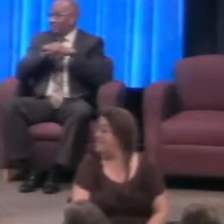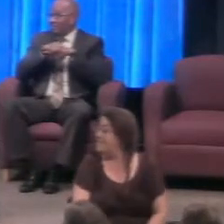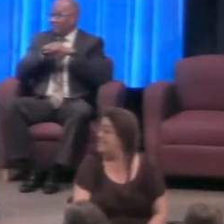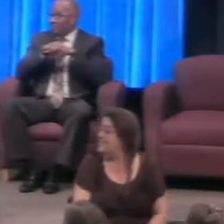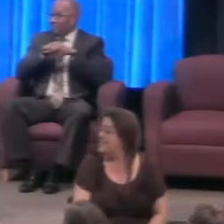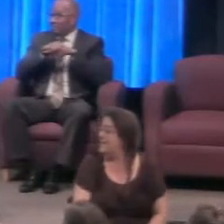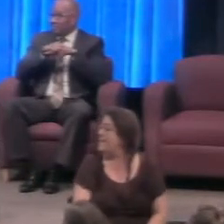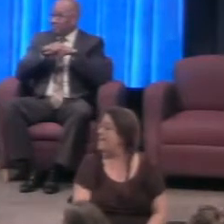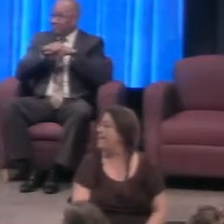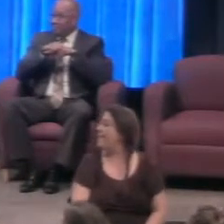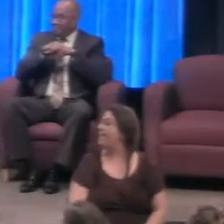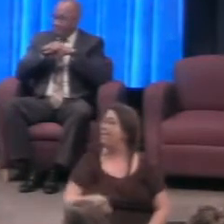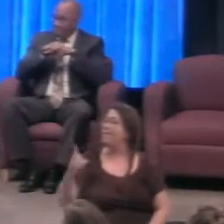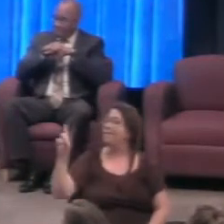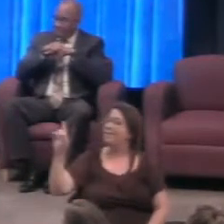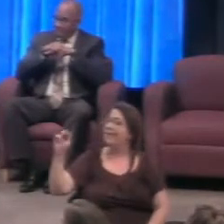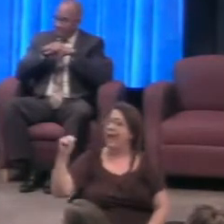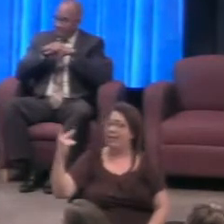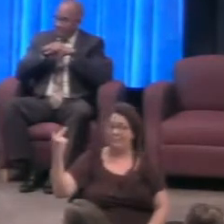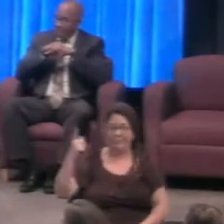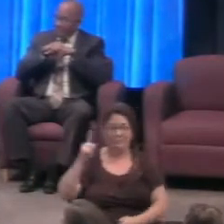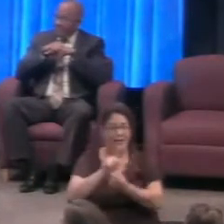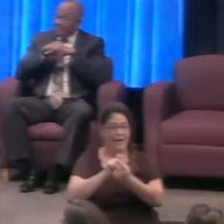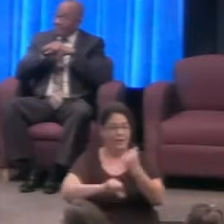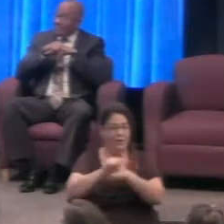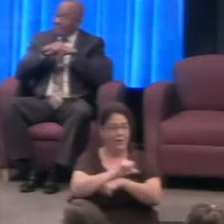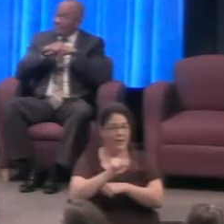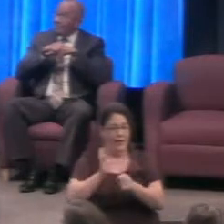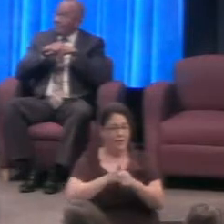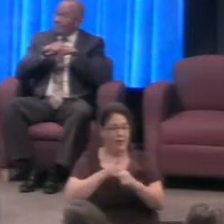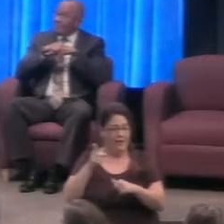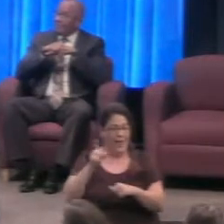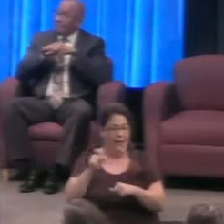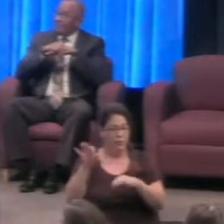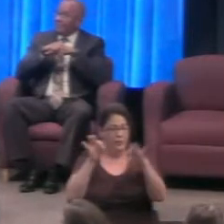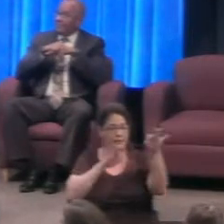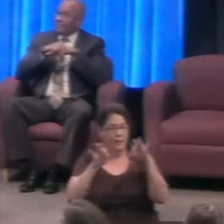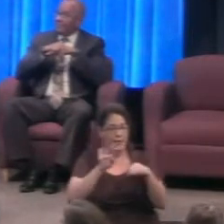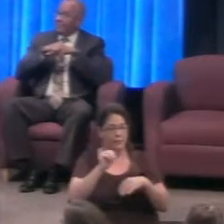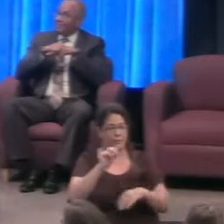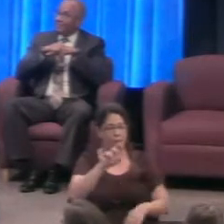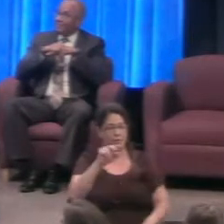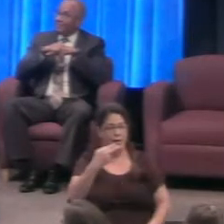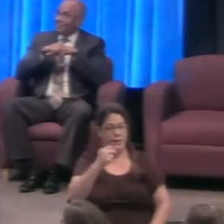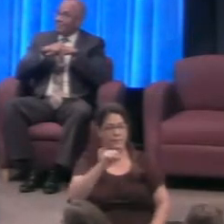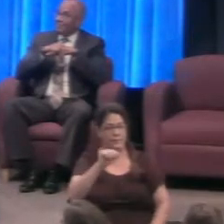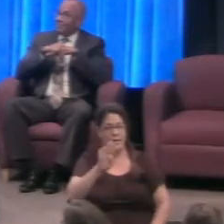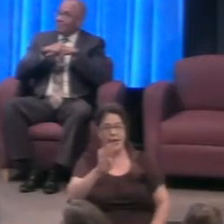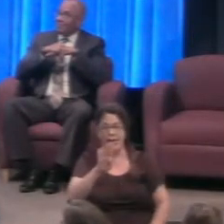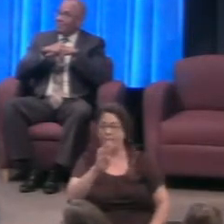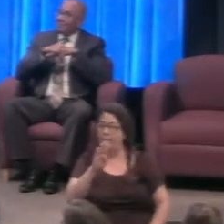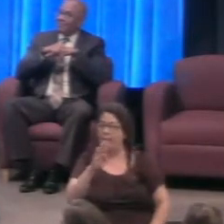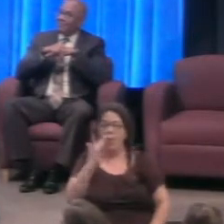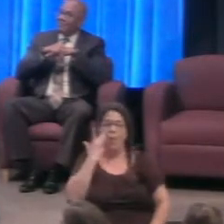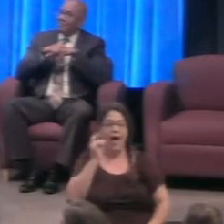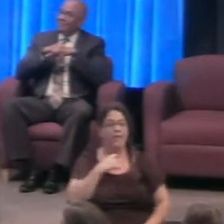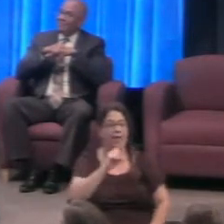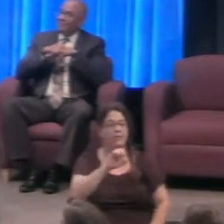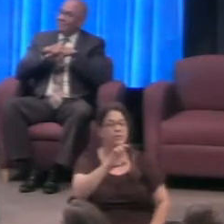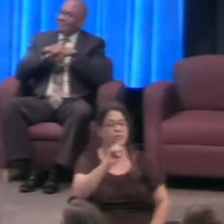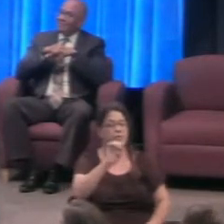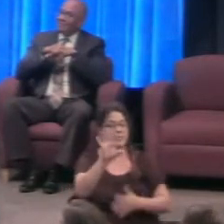Bandy and I got acquainted first when he had to explain to Mr. Assad why the source selection needed to be redone,